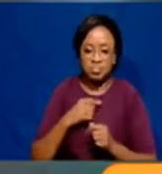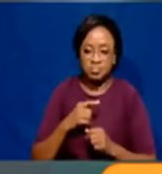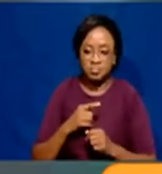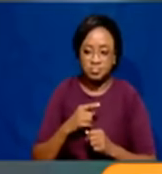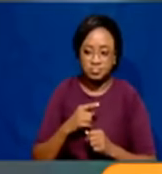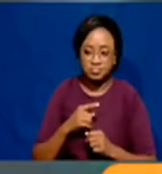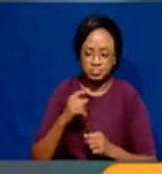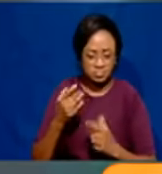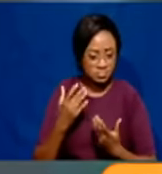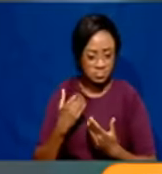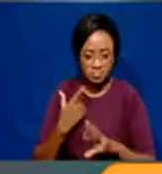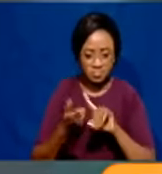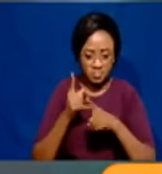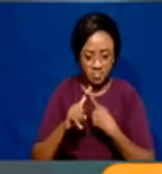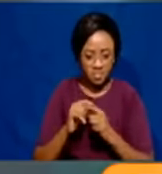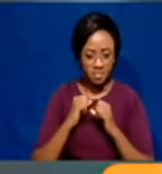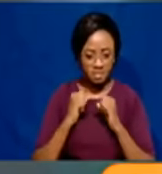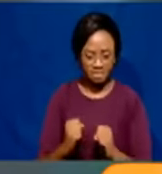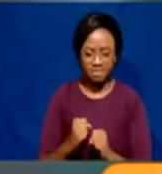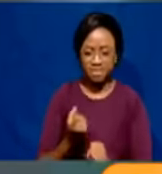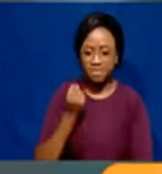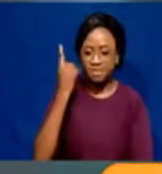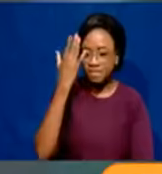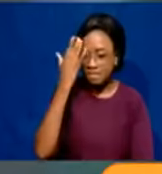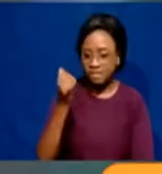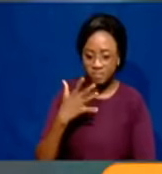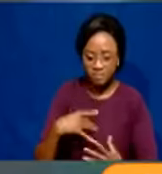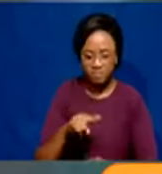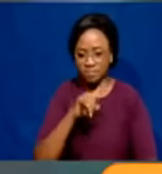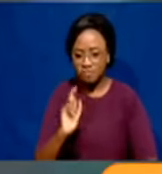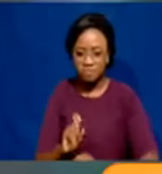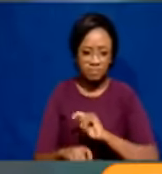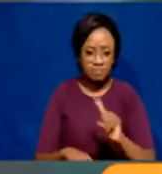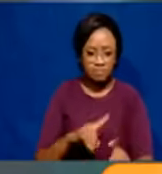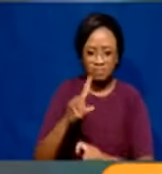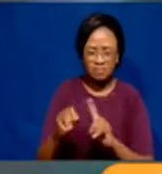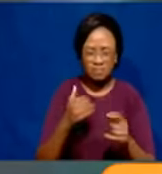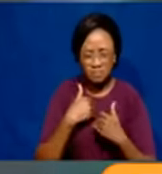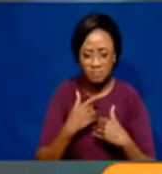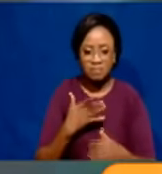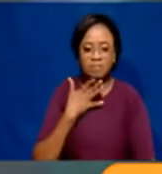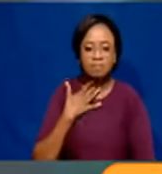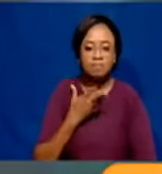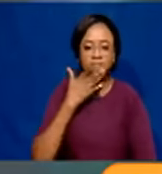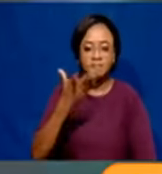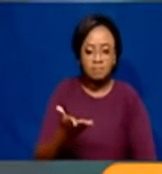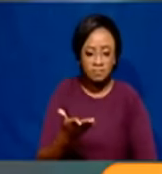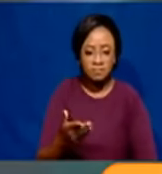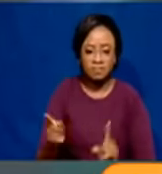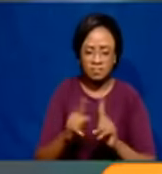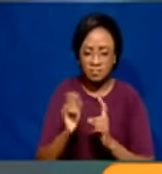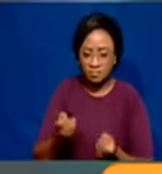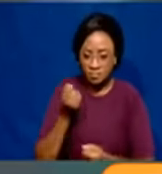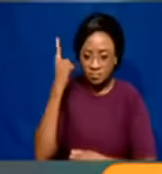to the same standard. She understands why people would ask questions, require answers. She also understands the